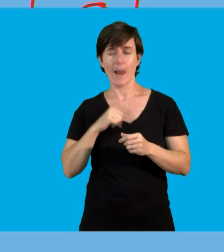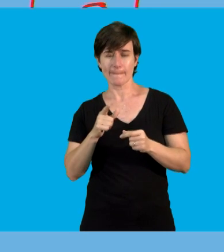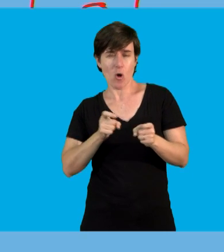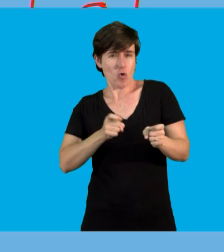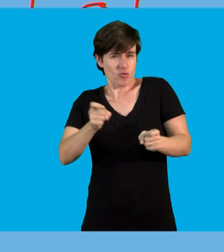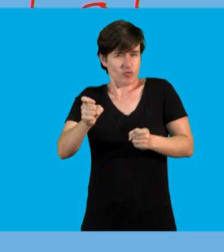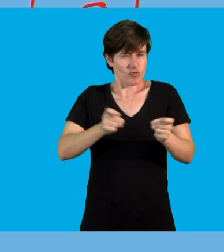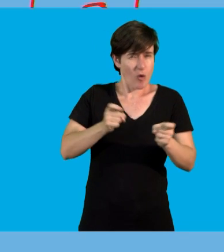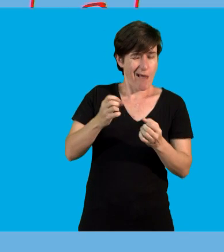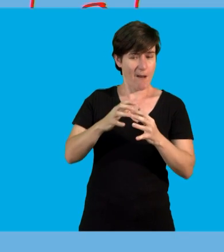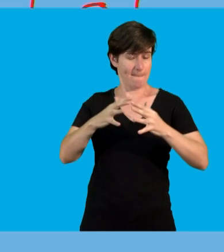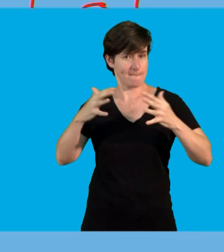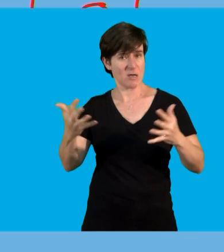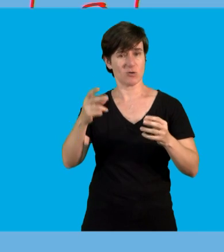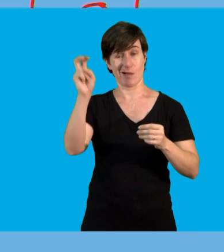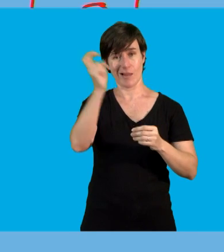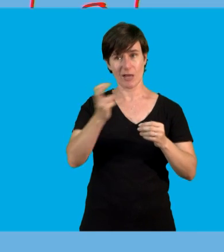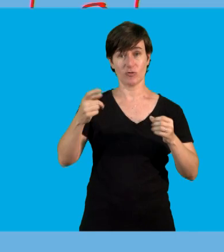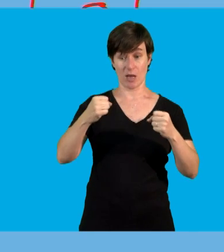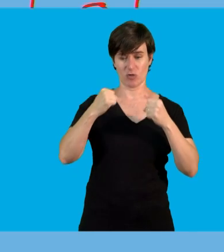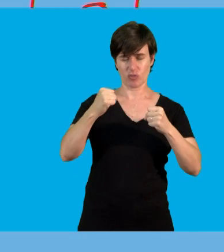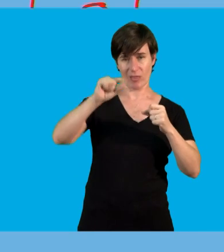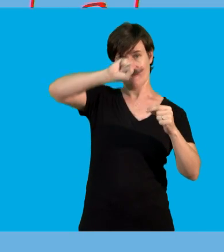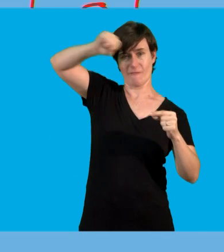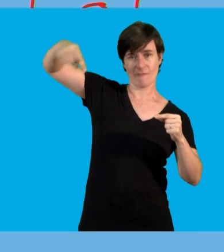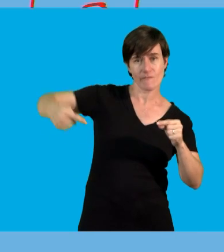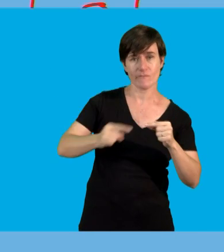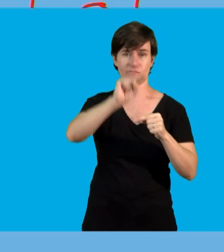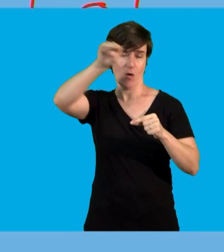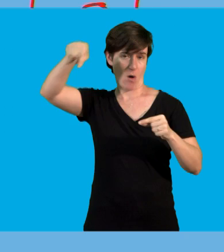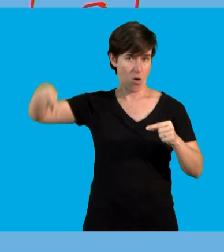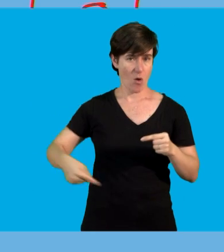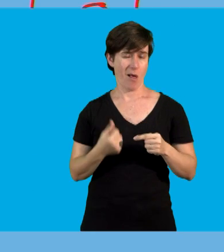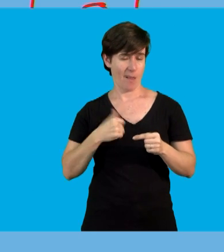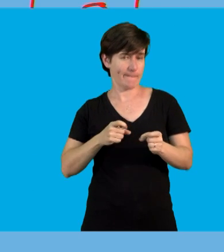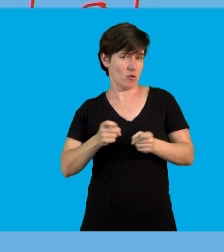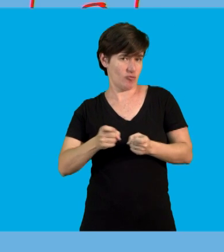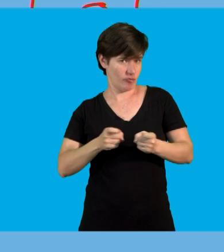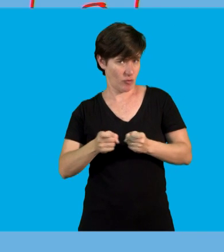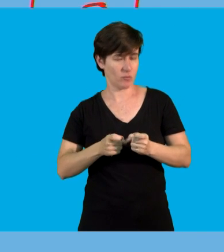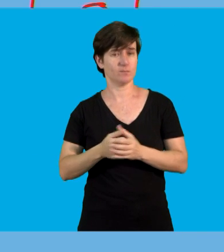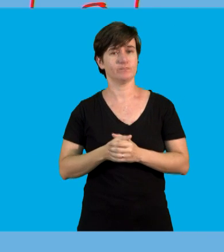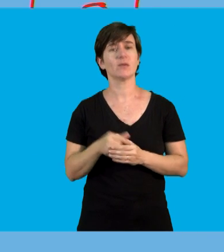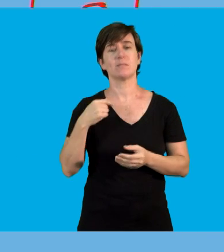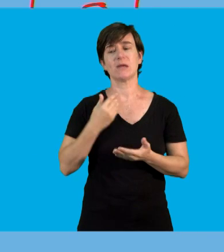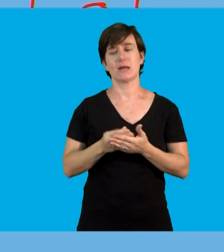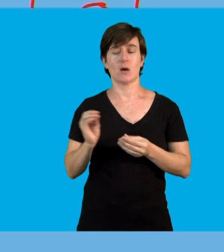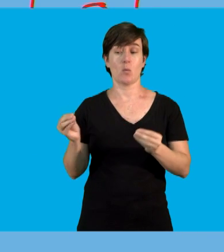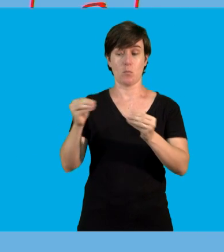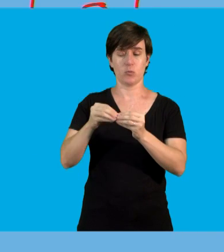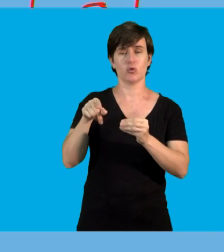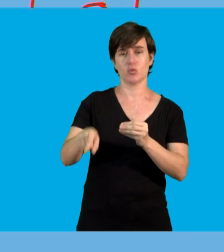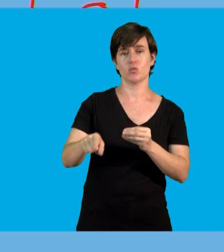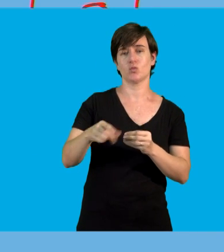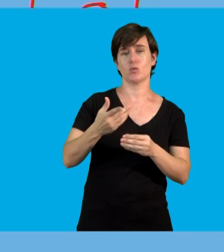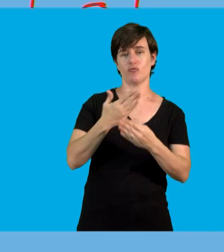you want to regulate or to control the current strength in a circuit. So if you want to regulate or to control the current strength in a circuit, you need